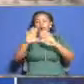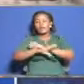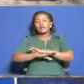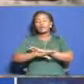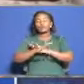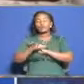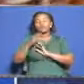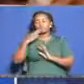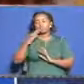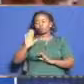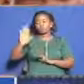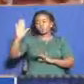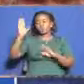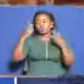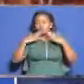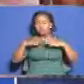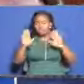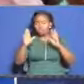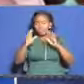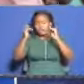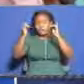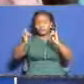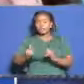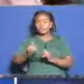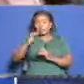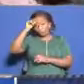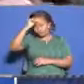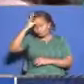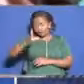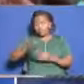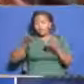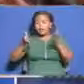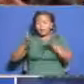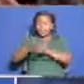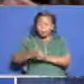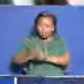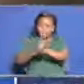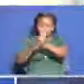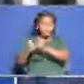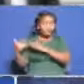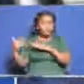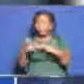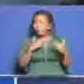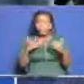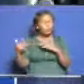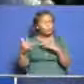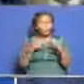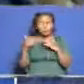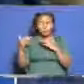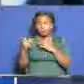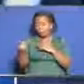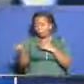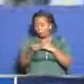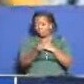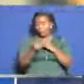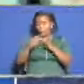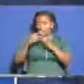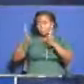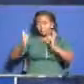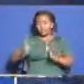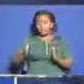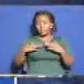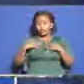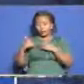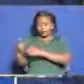Ali Muktar sworn in as the new governor, the leadership battle seems to have just begun. And today both leaders separately convened a